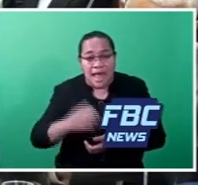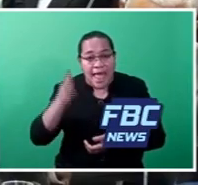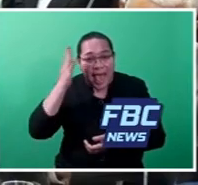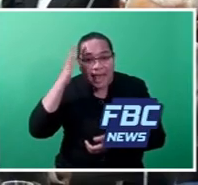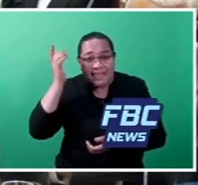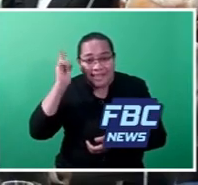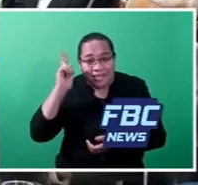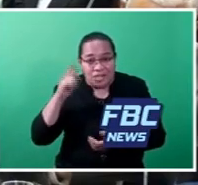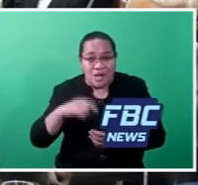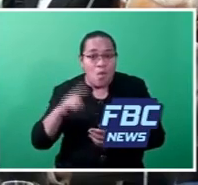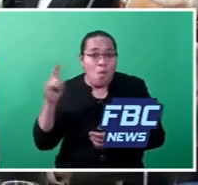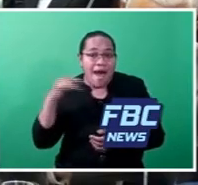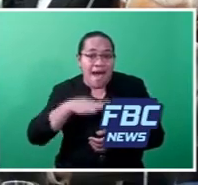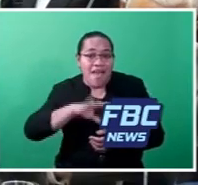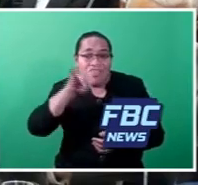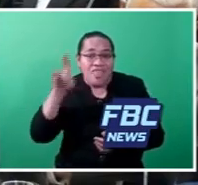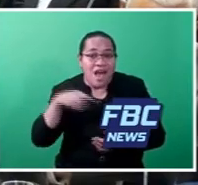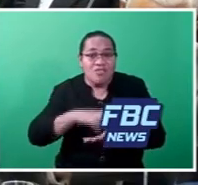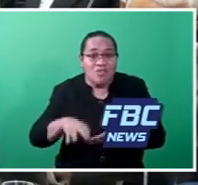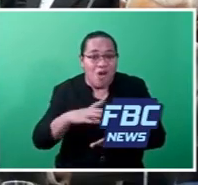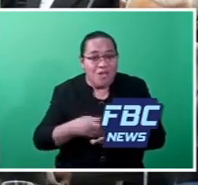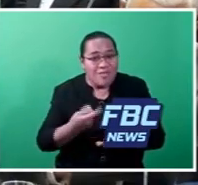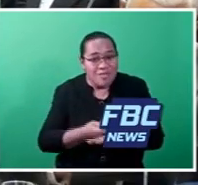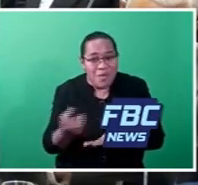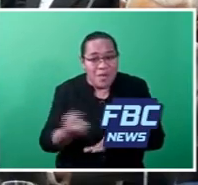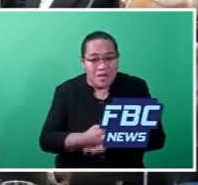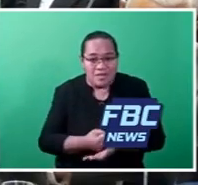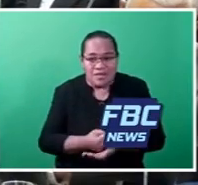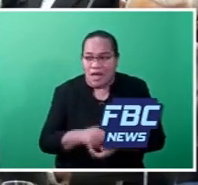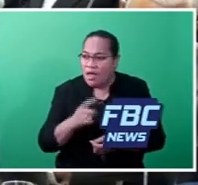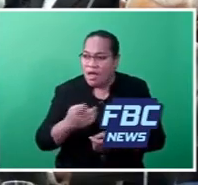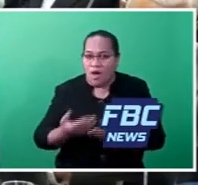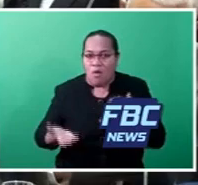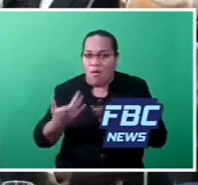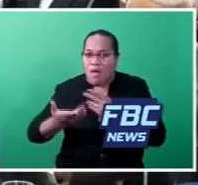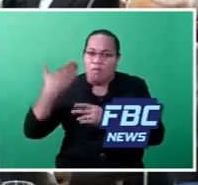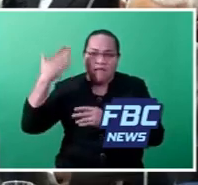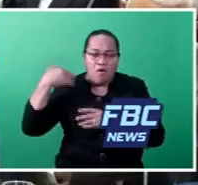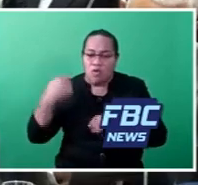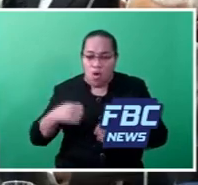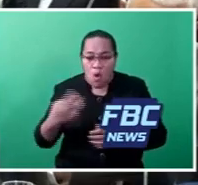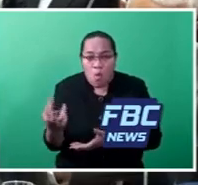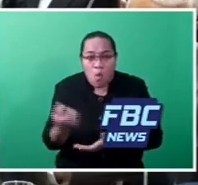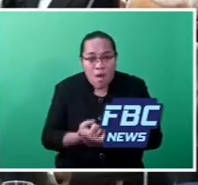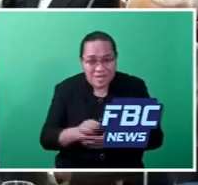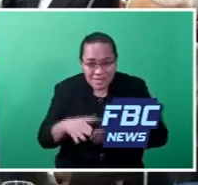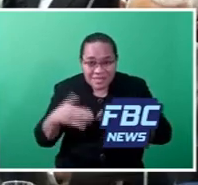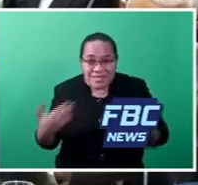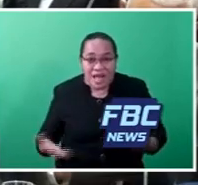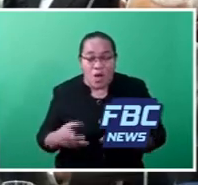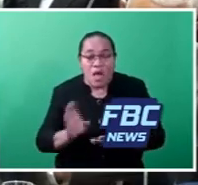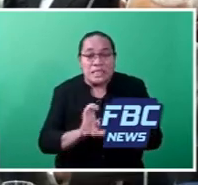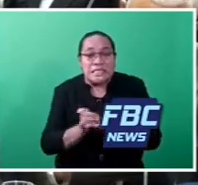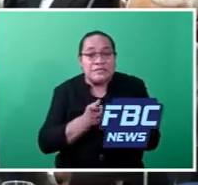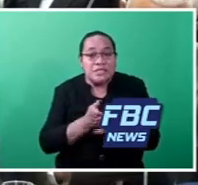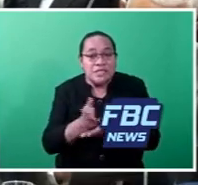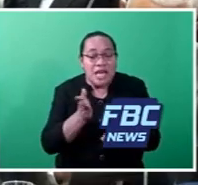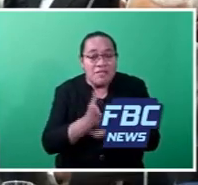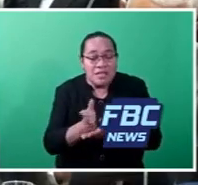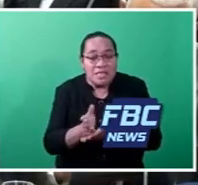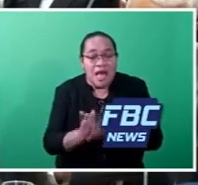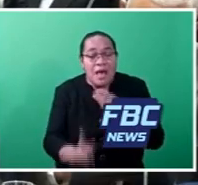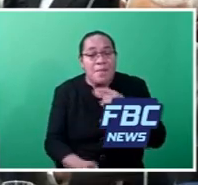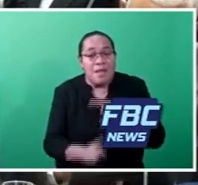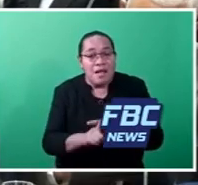overpaid $100,000 in large schools. Completely unheard of. Today, the wages bill of civil servants alone, including